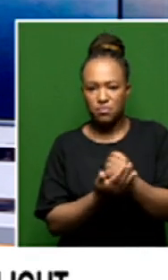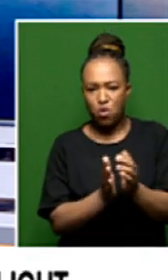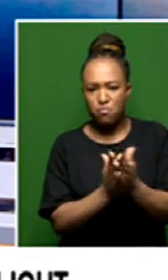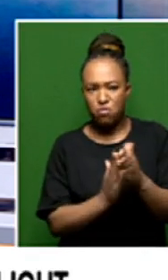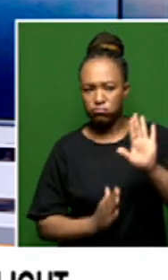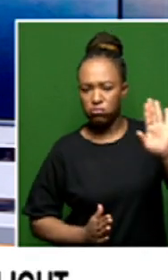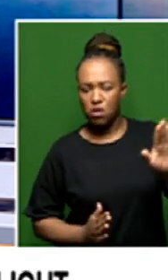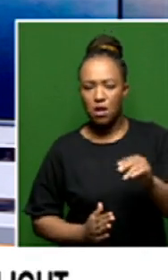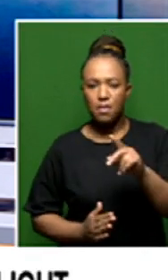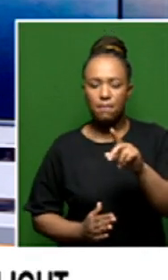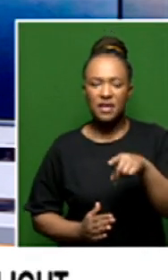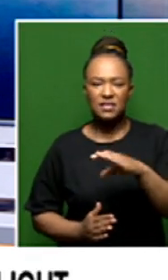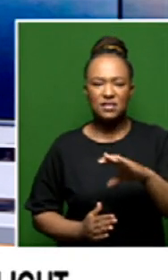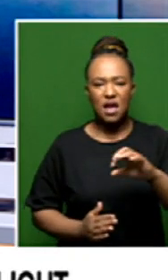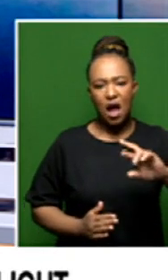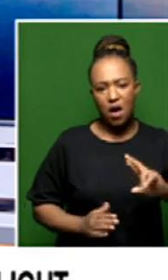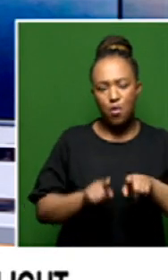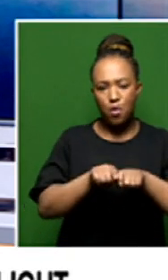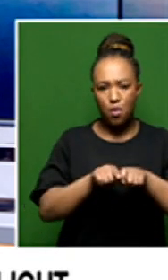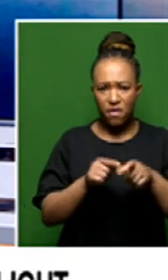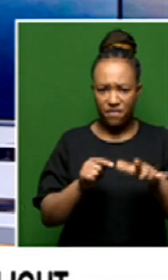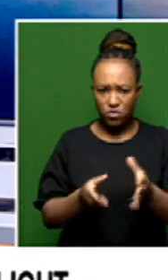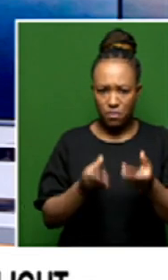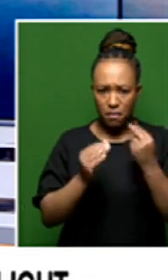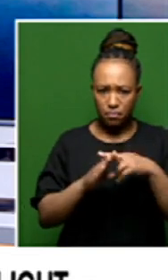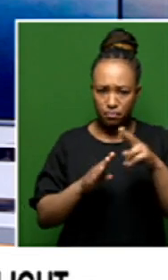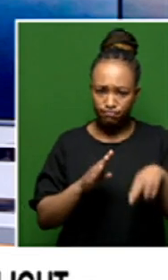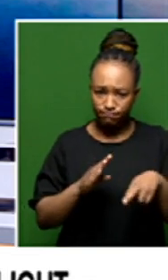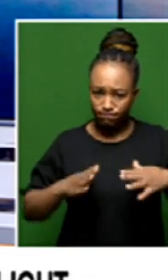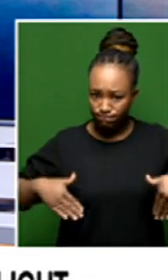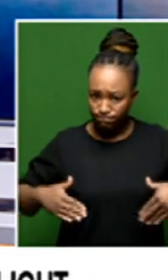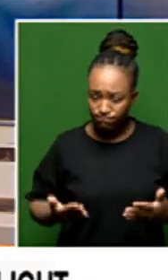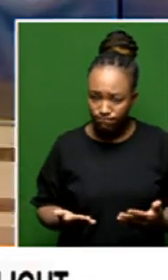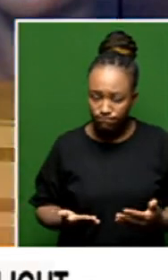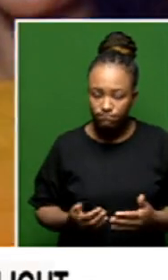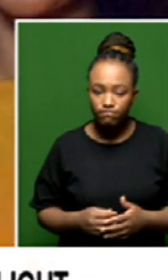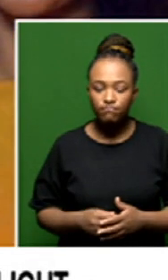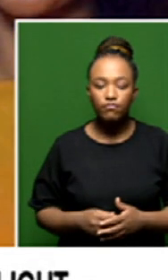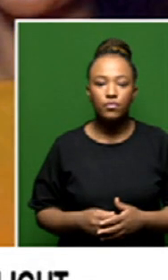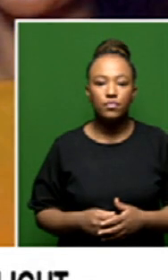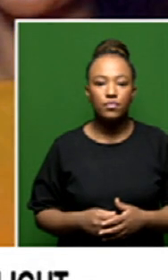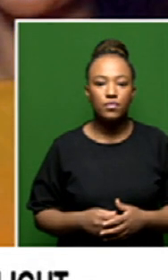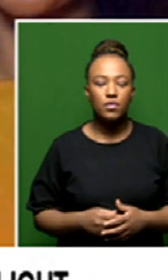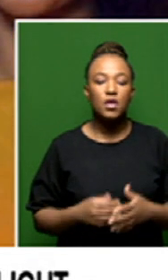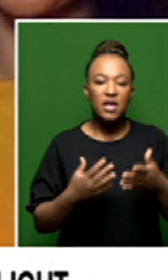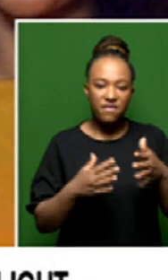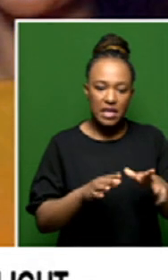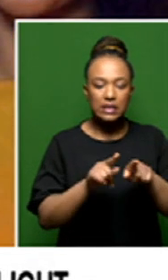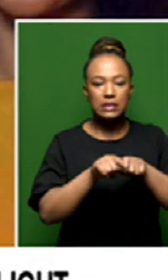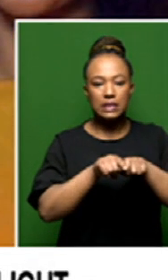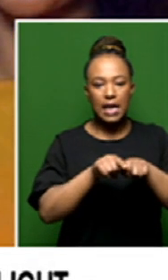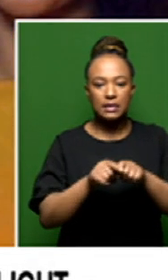You've had a PCR test. Have you got the results from the PCR test as yet? So I was given another PCR